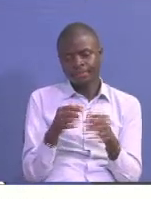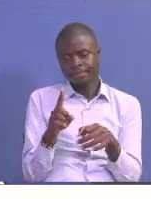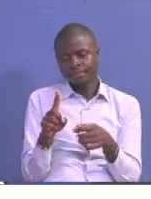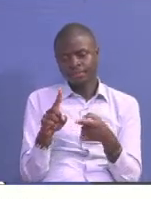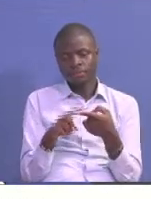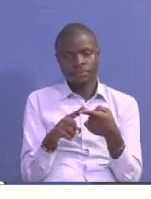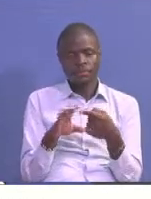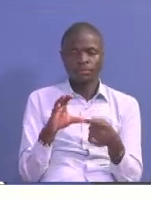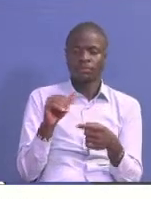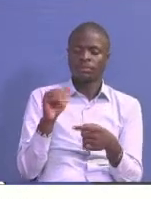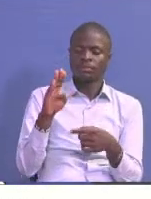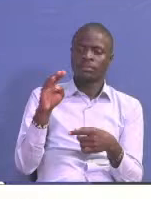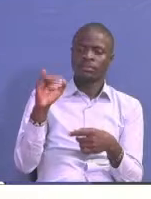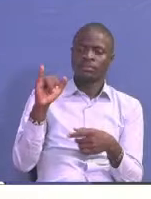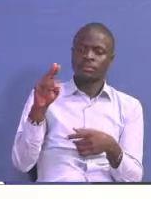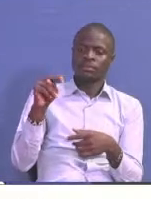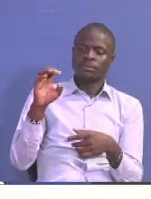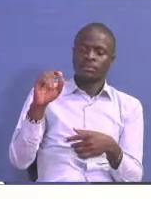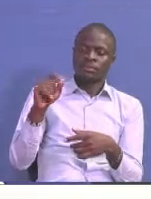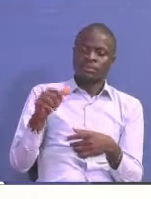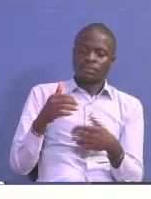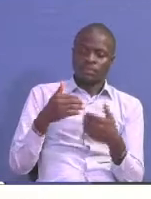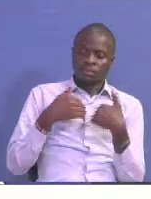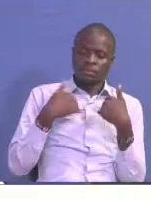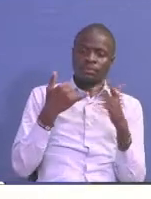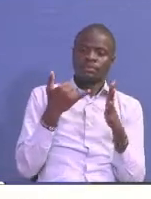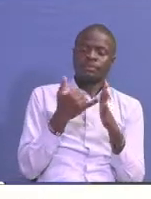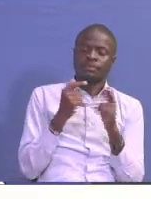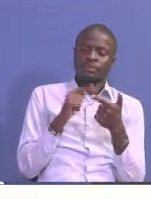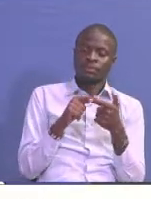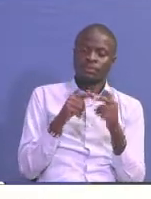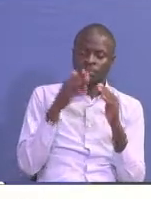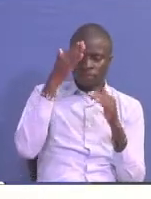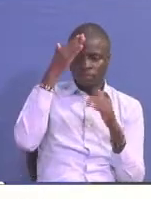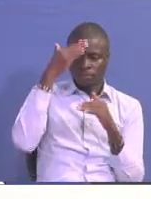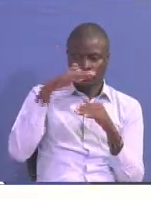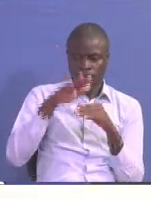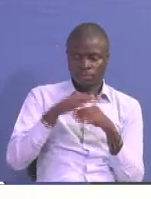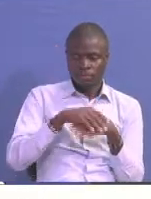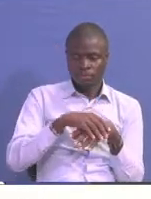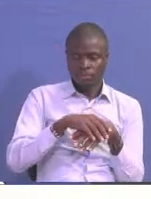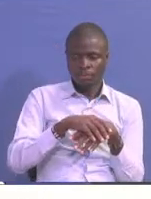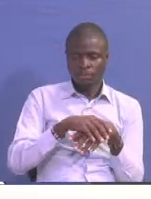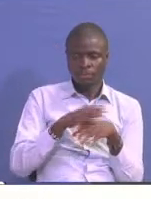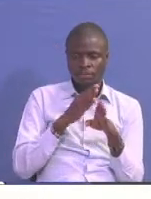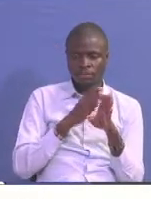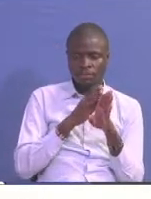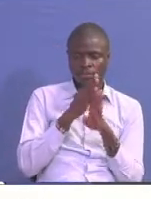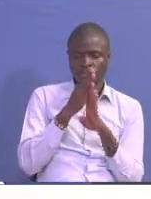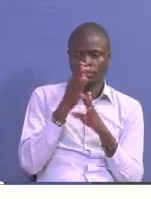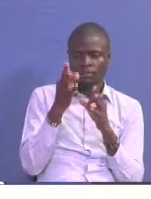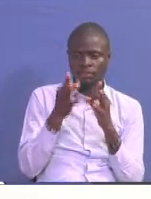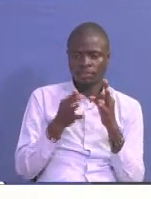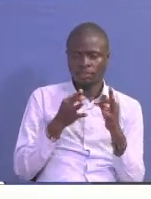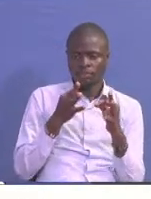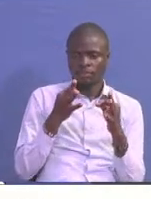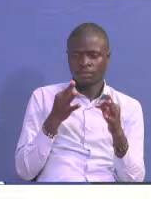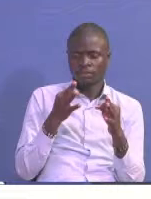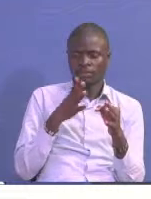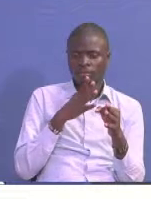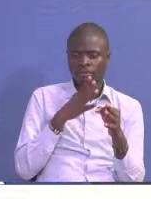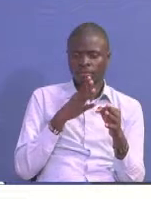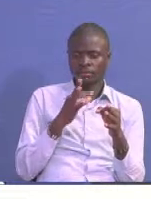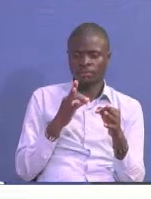the cabinet, and the cabinet takes it to the parliament, especially if they require